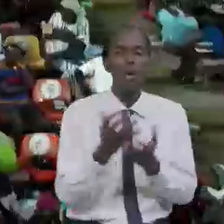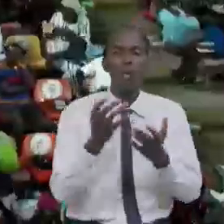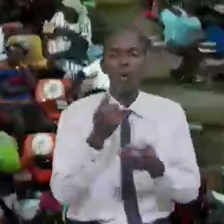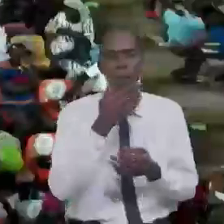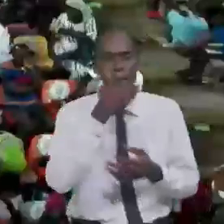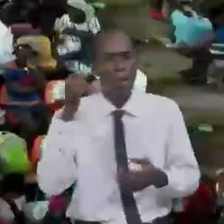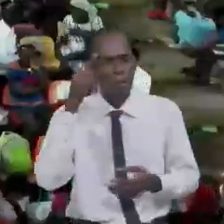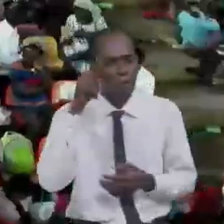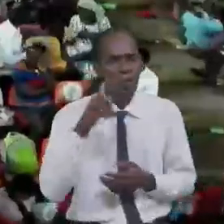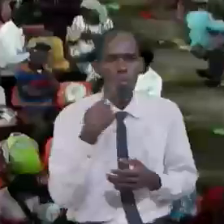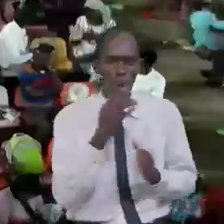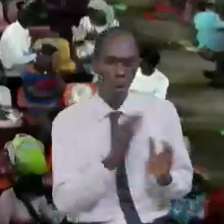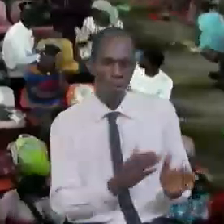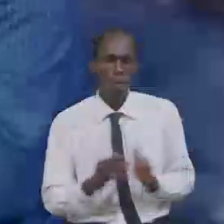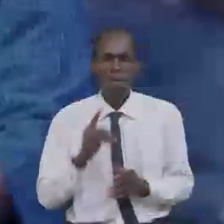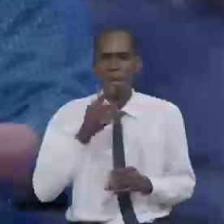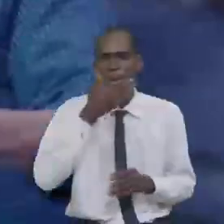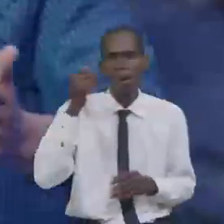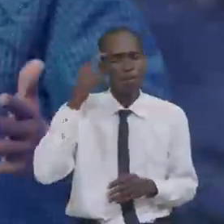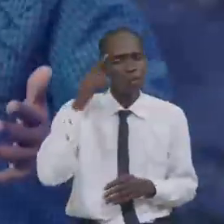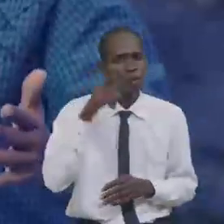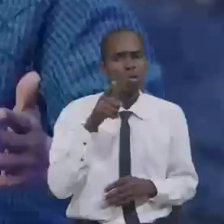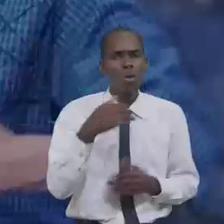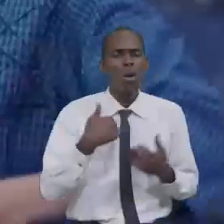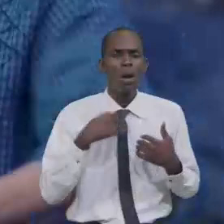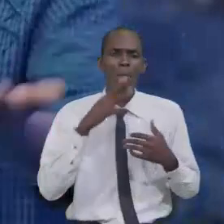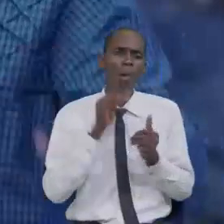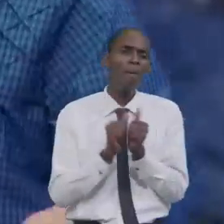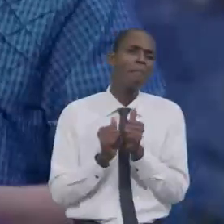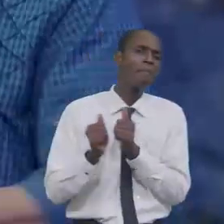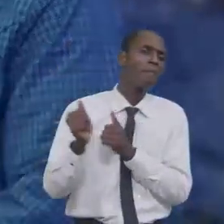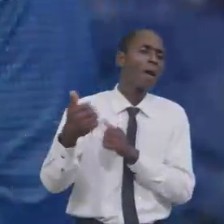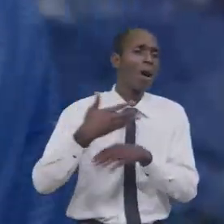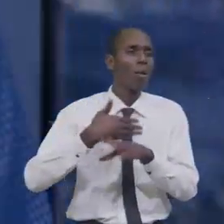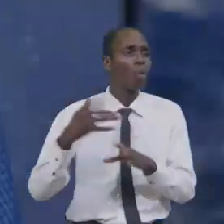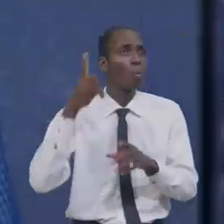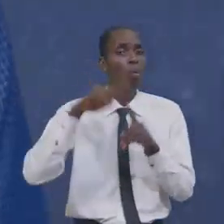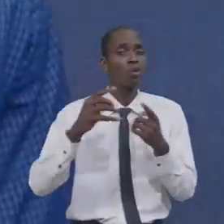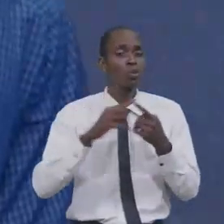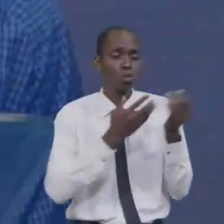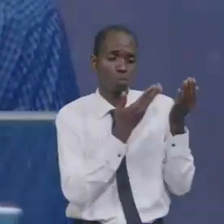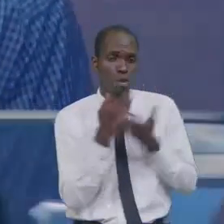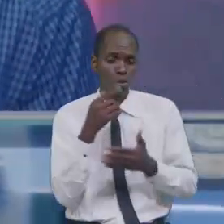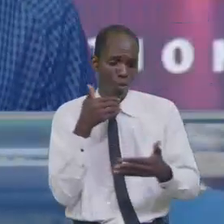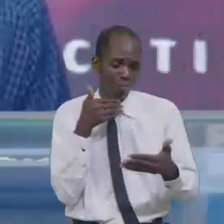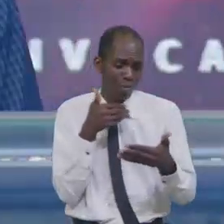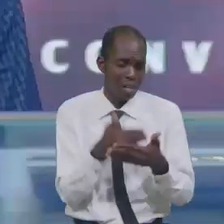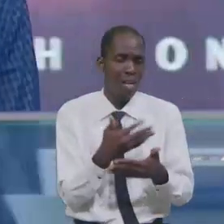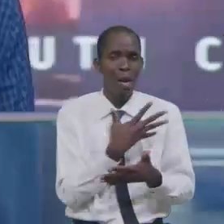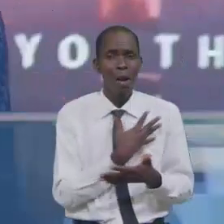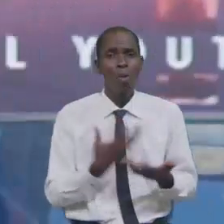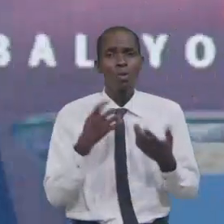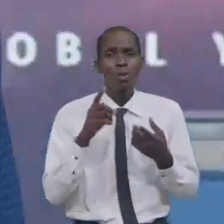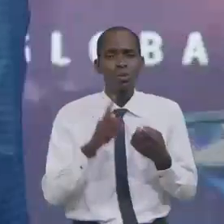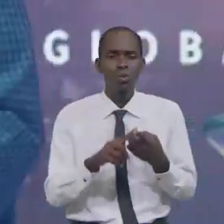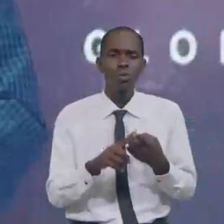planning the best for you. You have been far away. He wants to draw you near and you want to draw near and you want to say, Jesus be